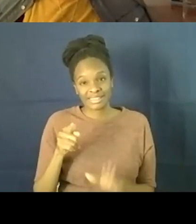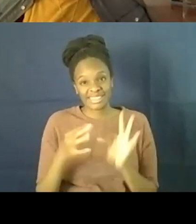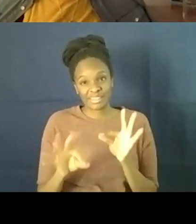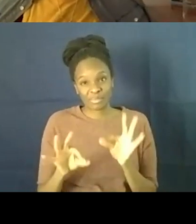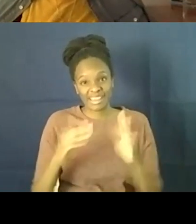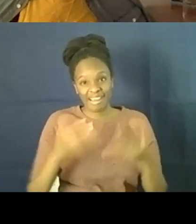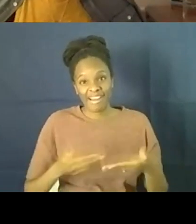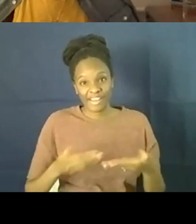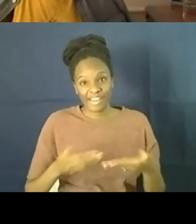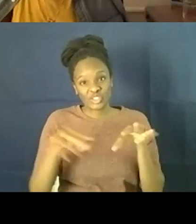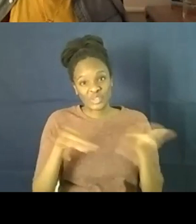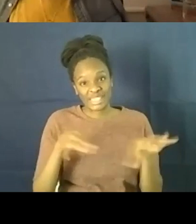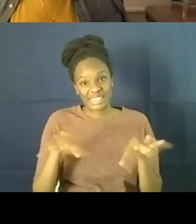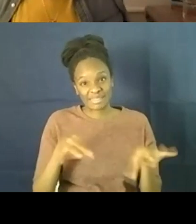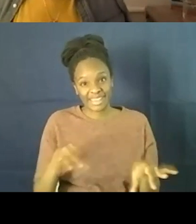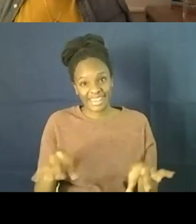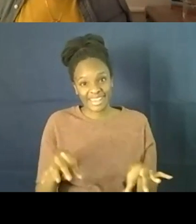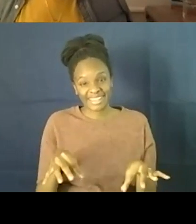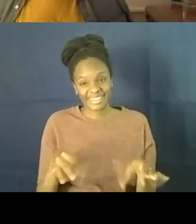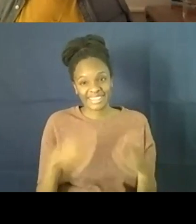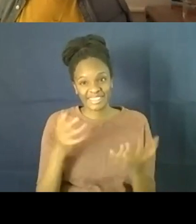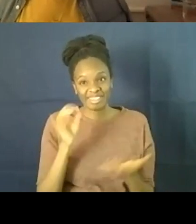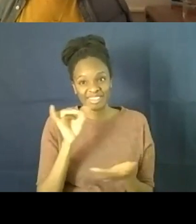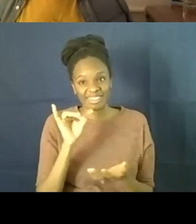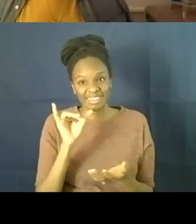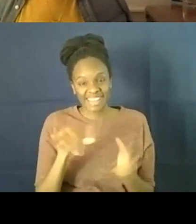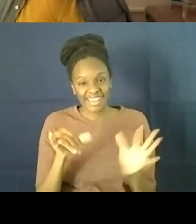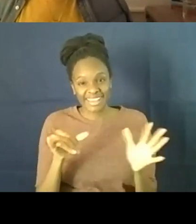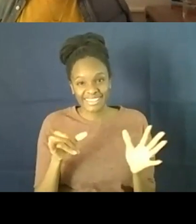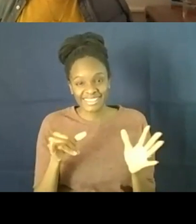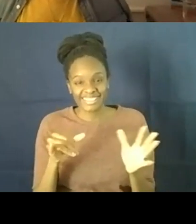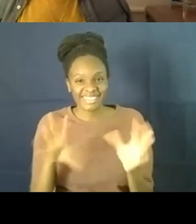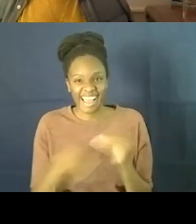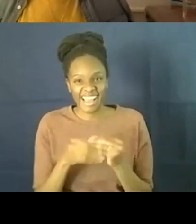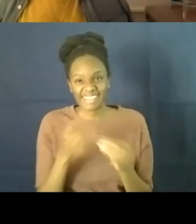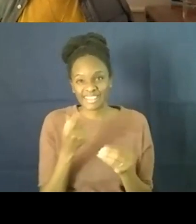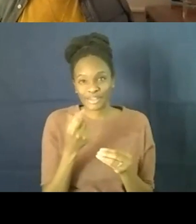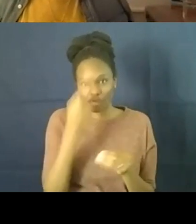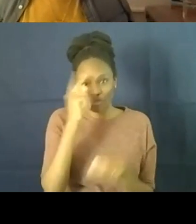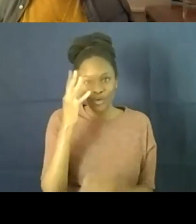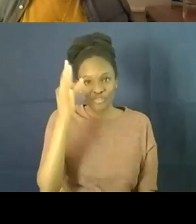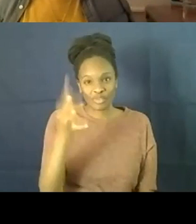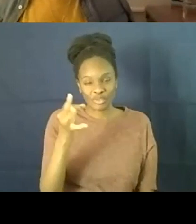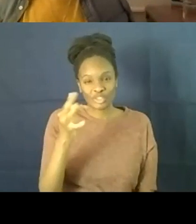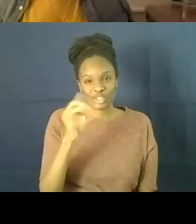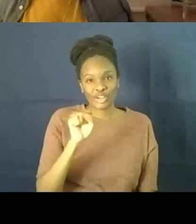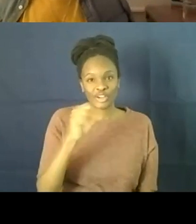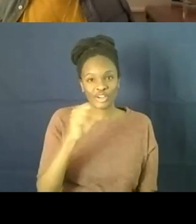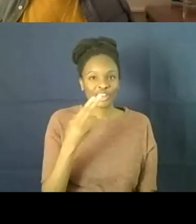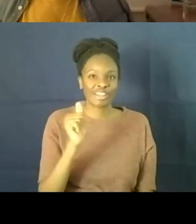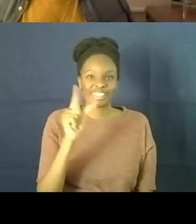true. So we kind of laid a little bit of shade work for the future. Meta shades to be added. Those aren't